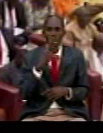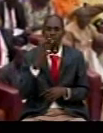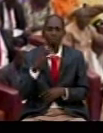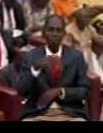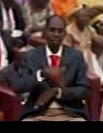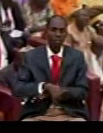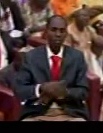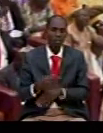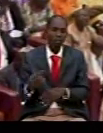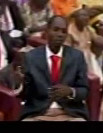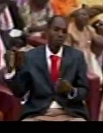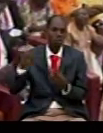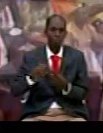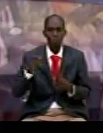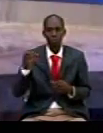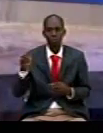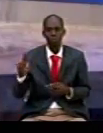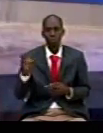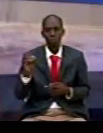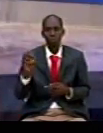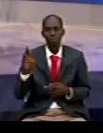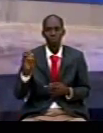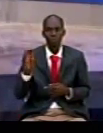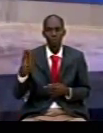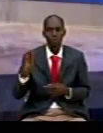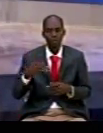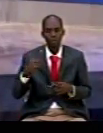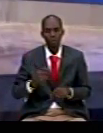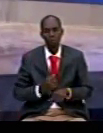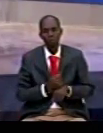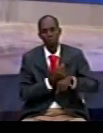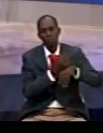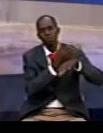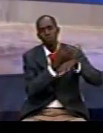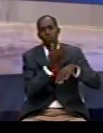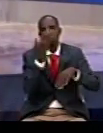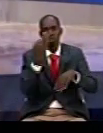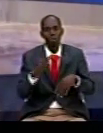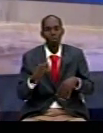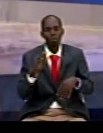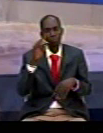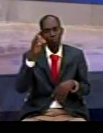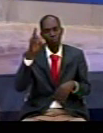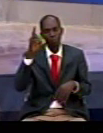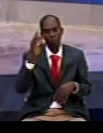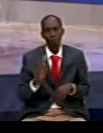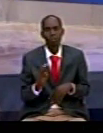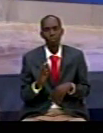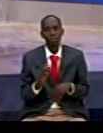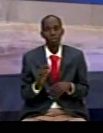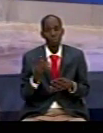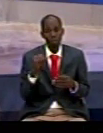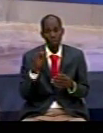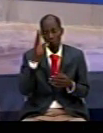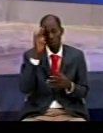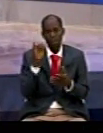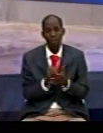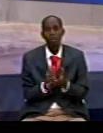nights unto Horeb, the mount of God. The man that wanted to die, he didn't